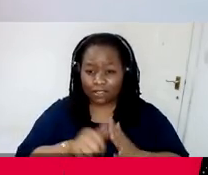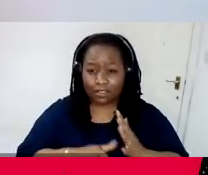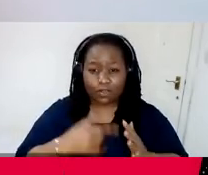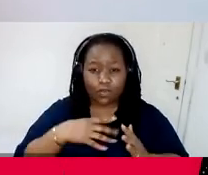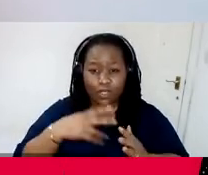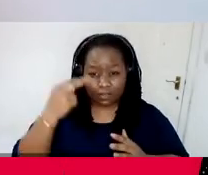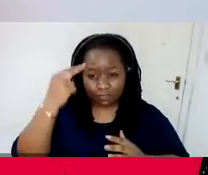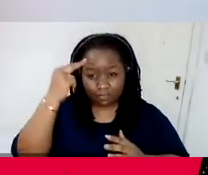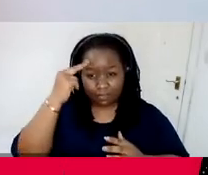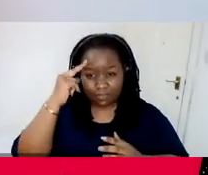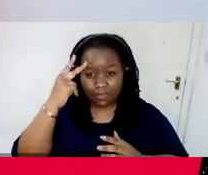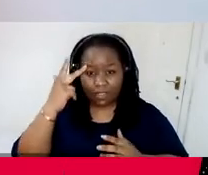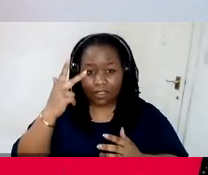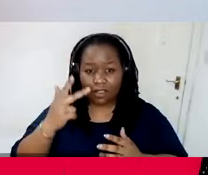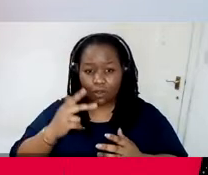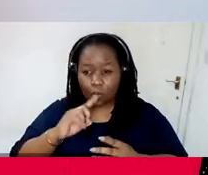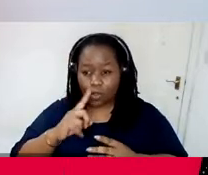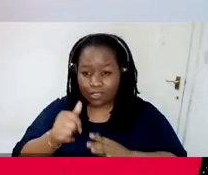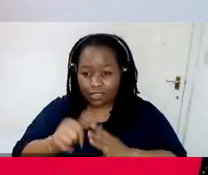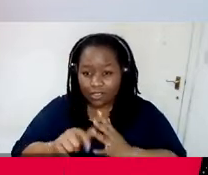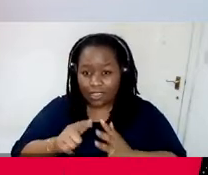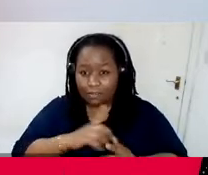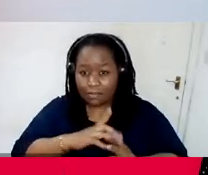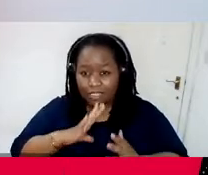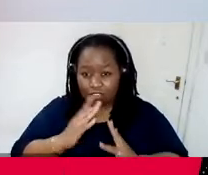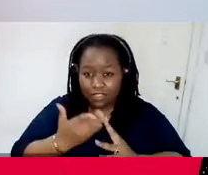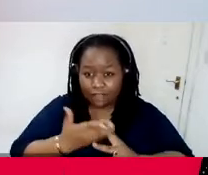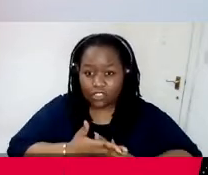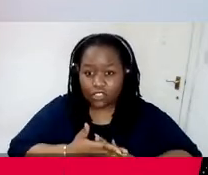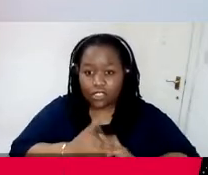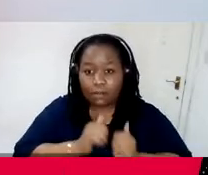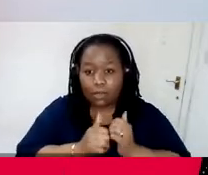UAE-led coalition started the military intervention in